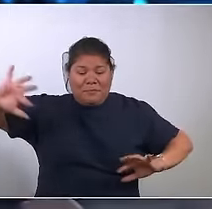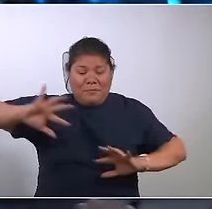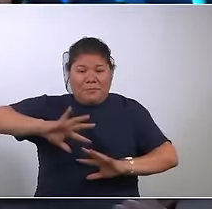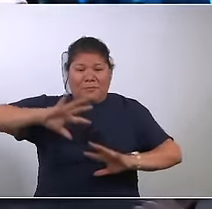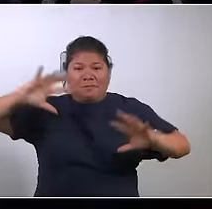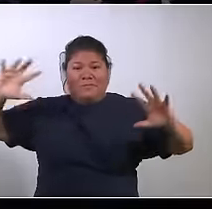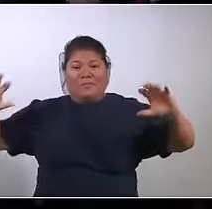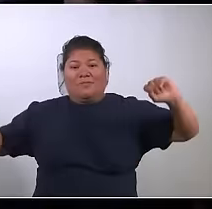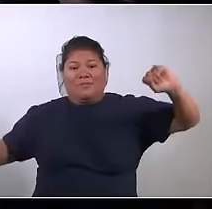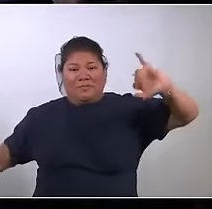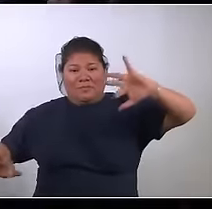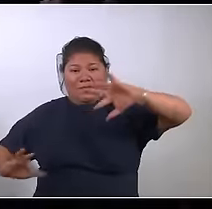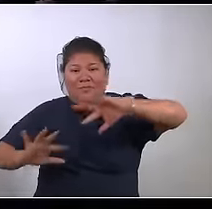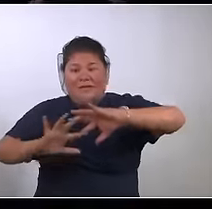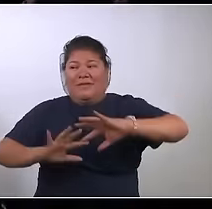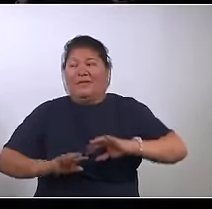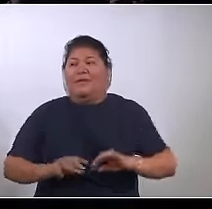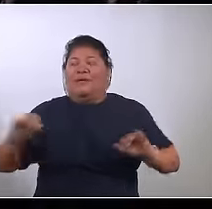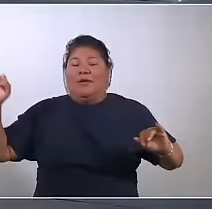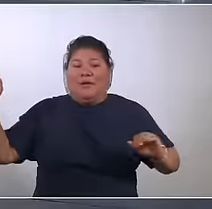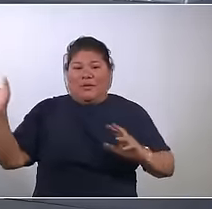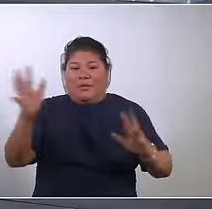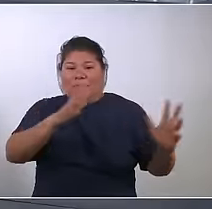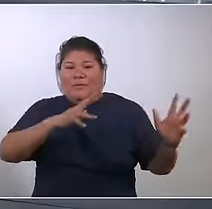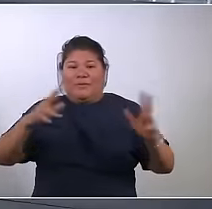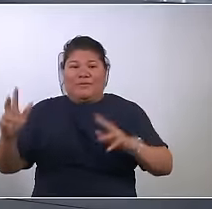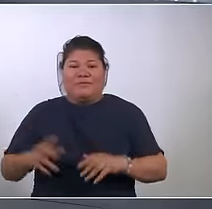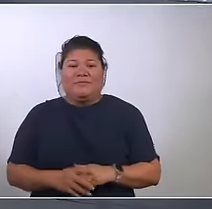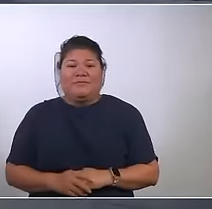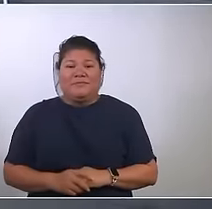the world. De los cuatro cabos de la tierra.